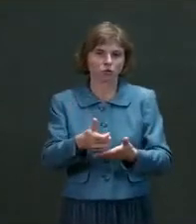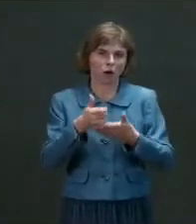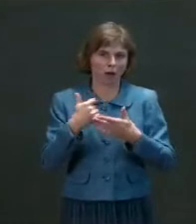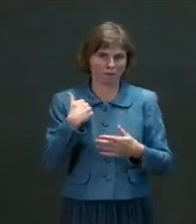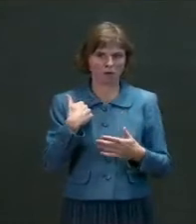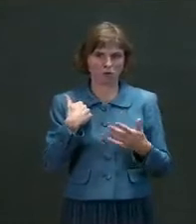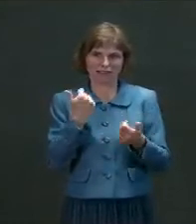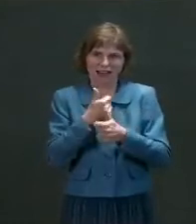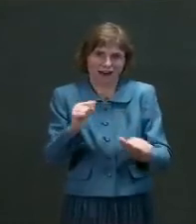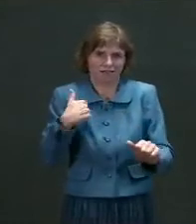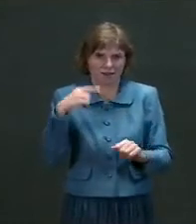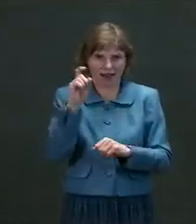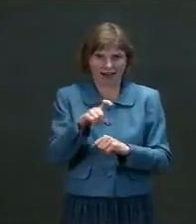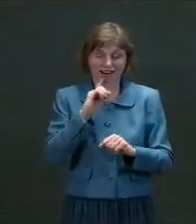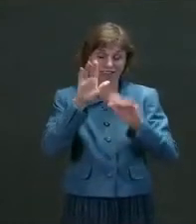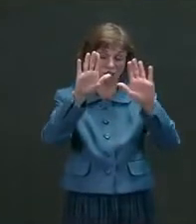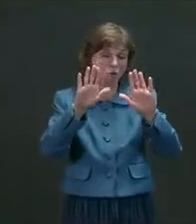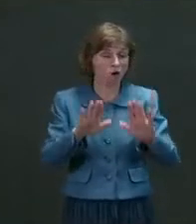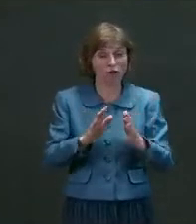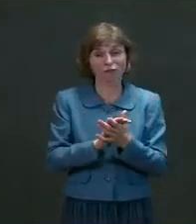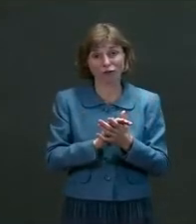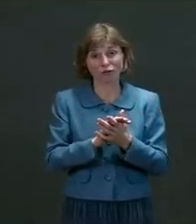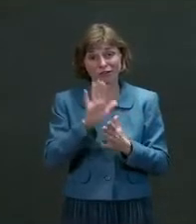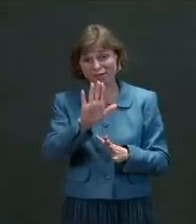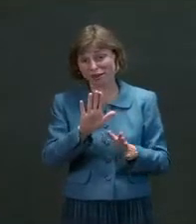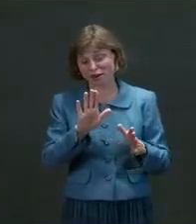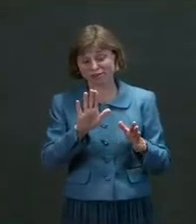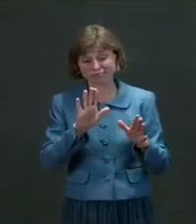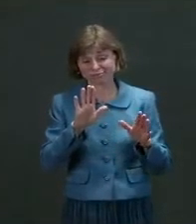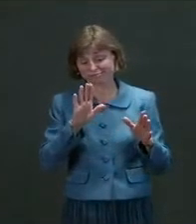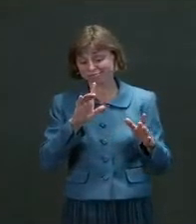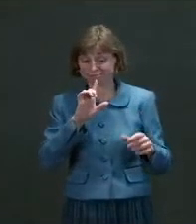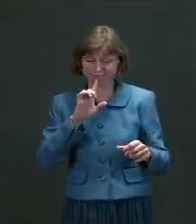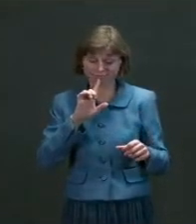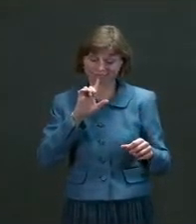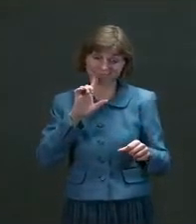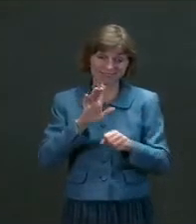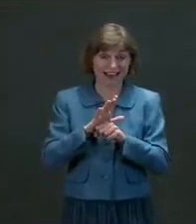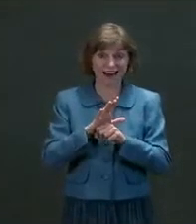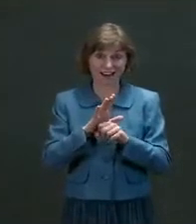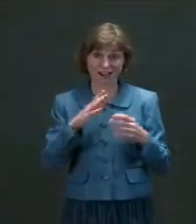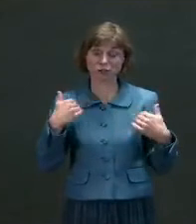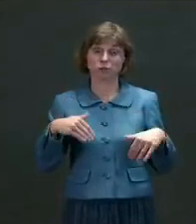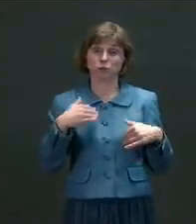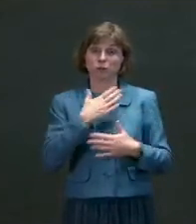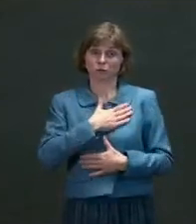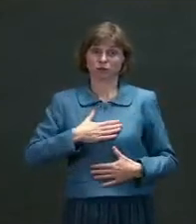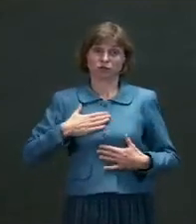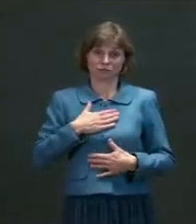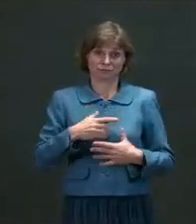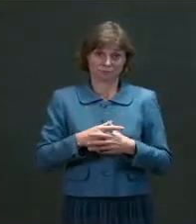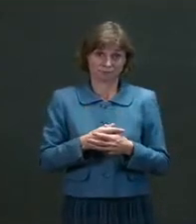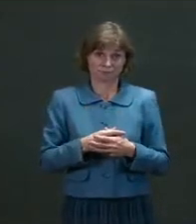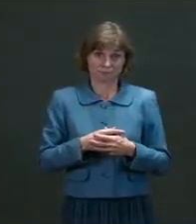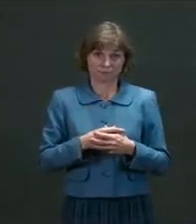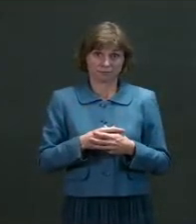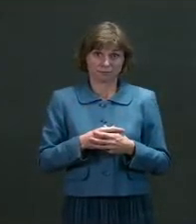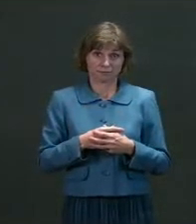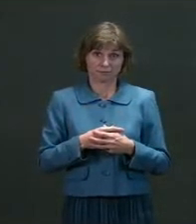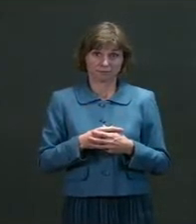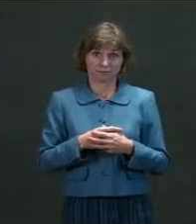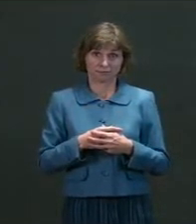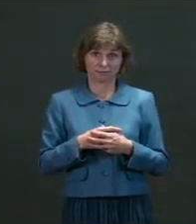and they are wonderful, and their dedication is greatly appreciated. And then as far as some of